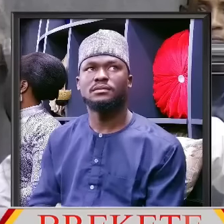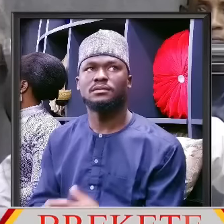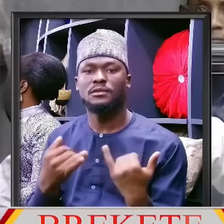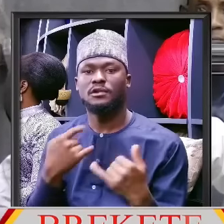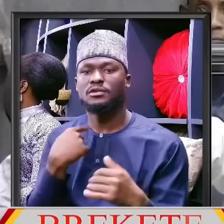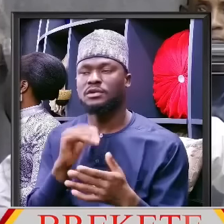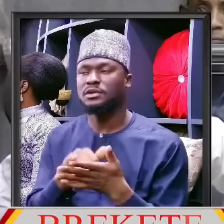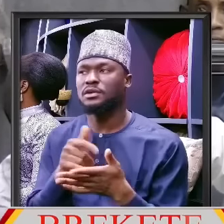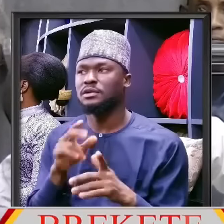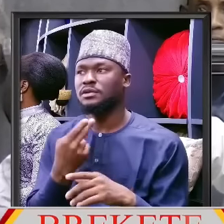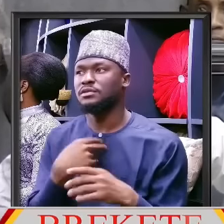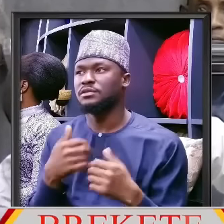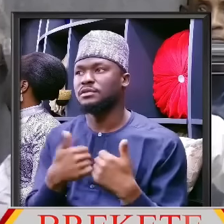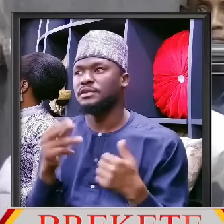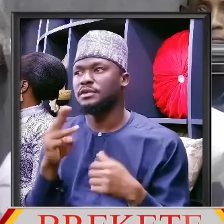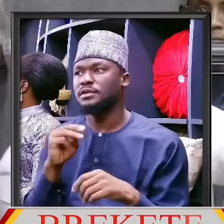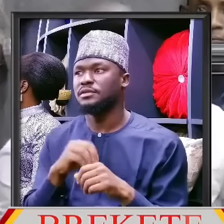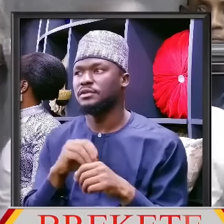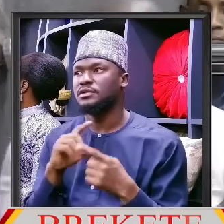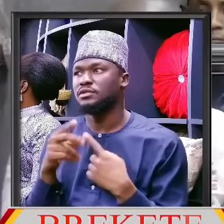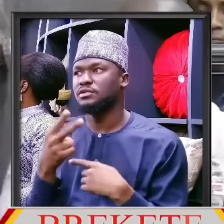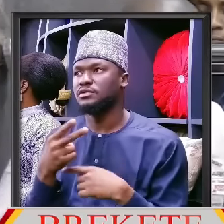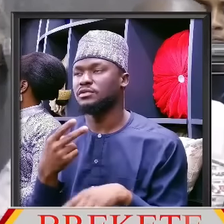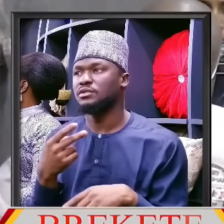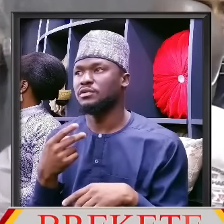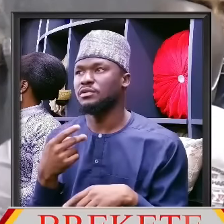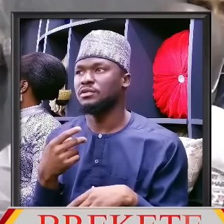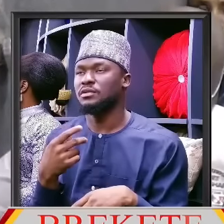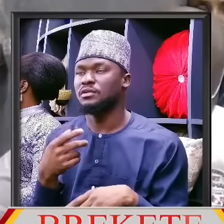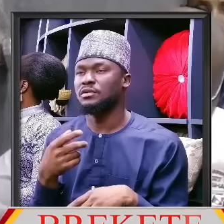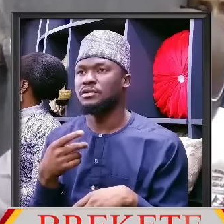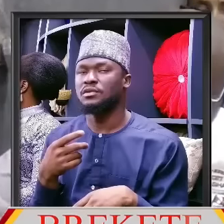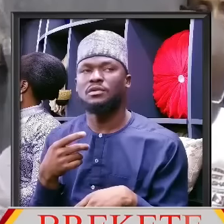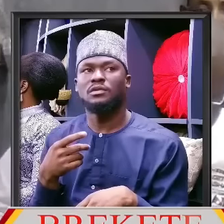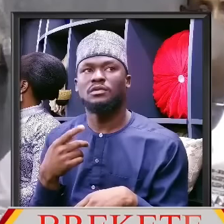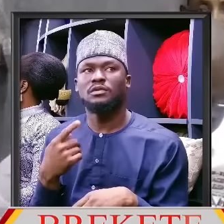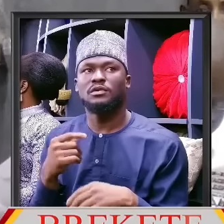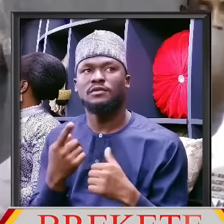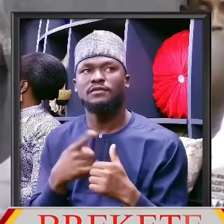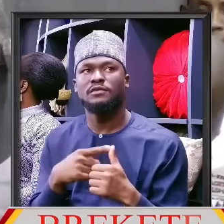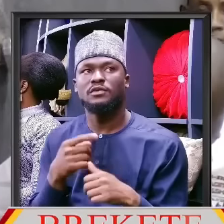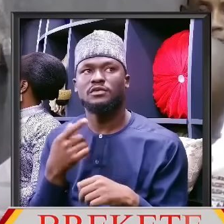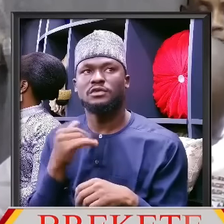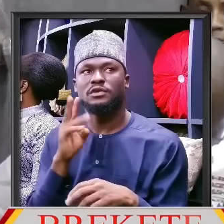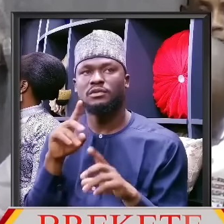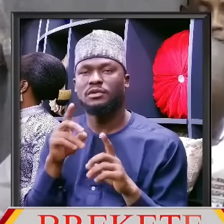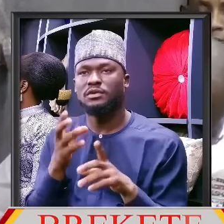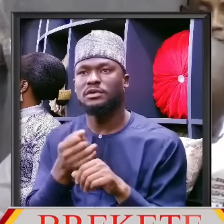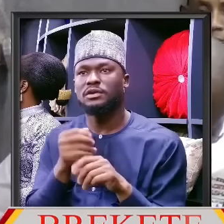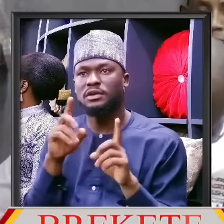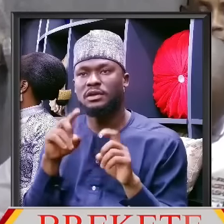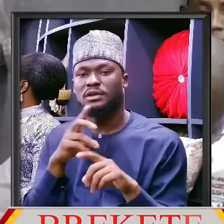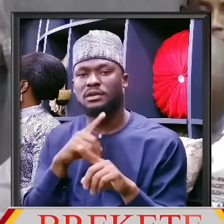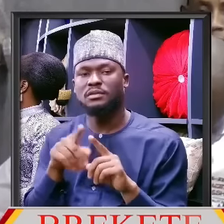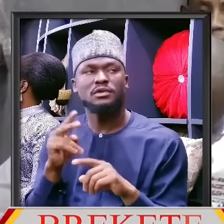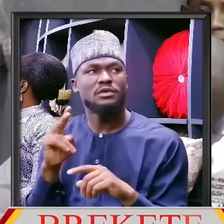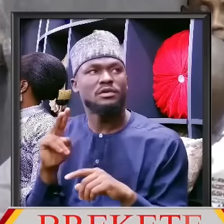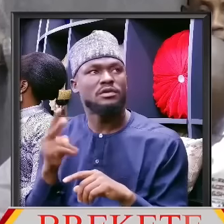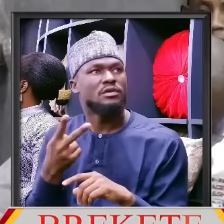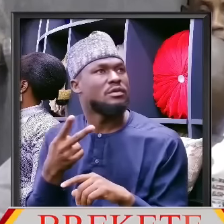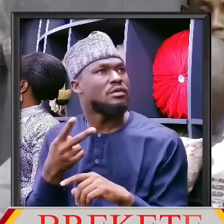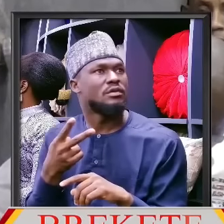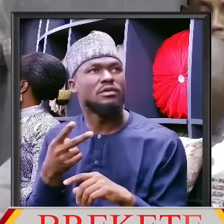first one, when I go first, they do the pathology and pharmacology, but on that one, they go first take exam. The second batch, when I